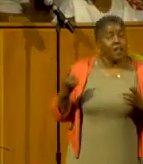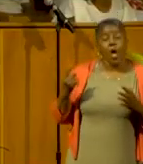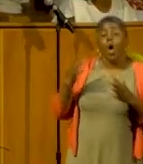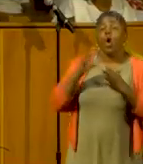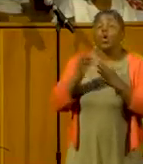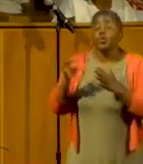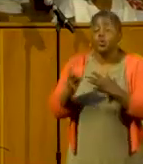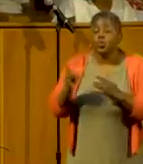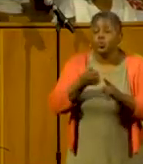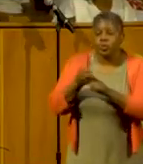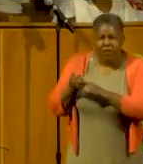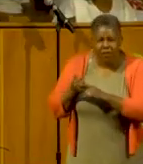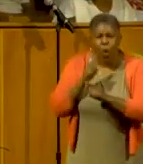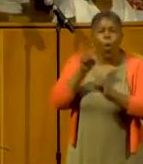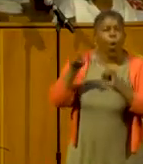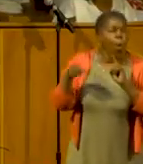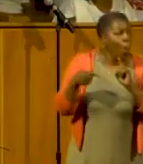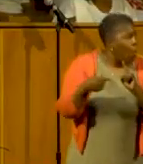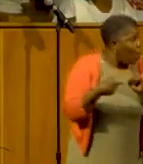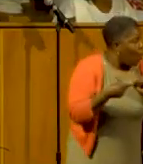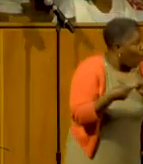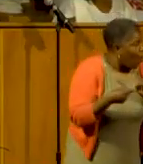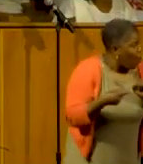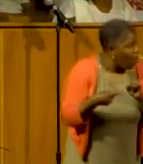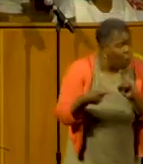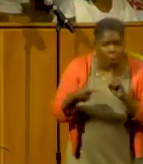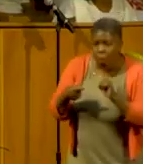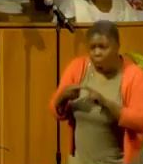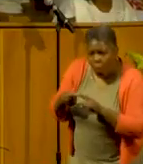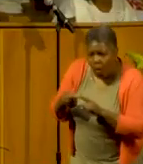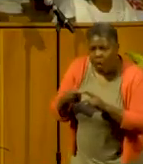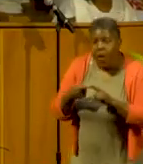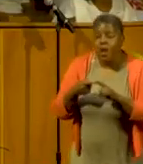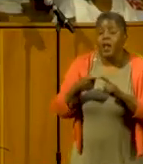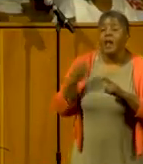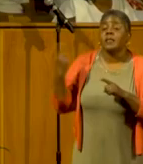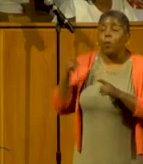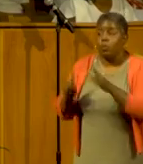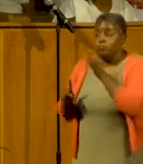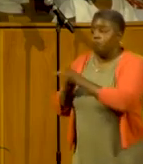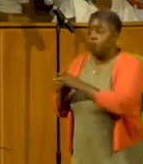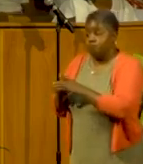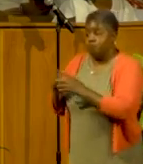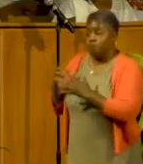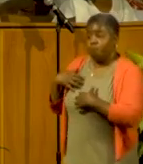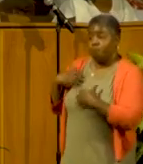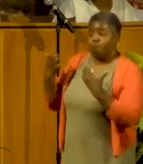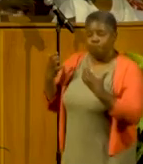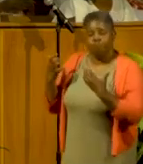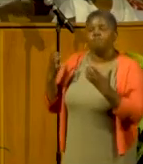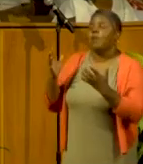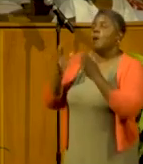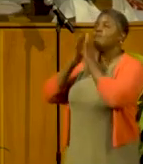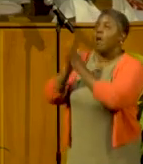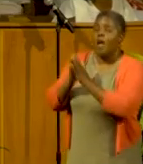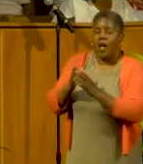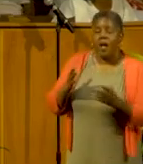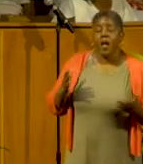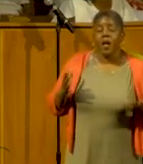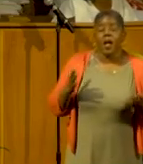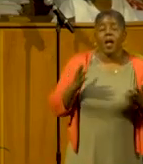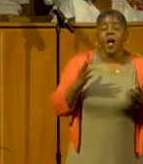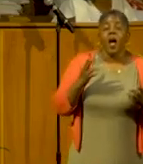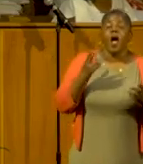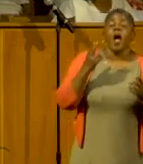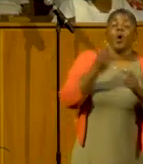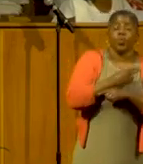burden. When your spouse brings you drama, you don't even know where it came from, pray for them. And then choose your body over your